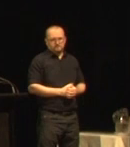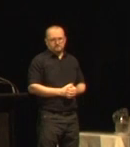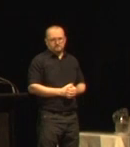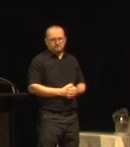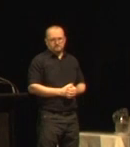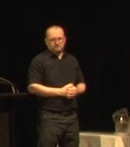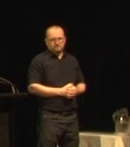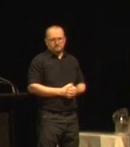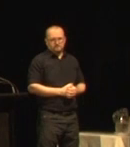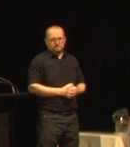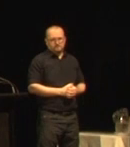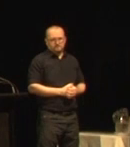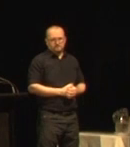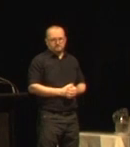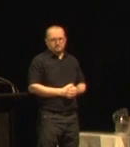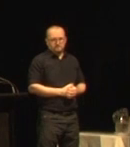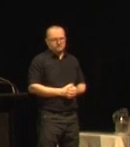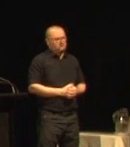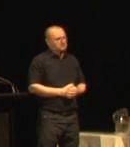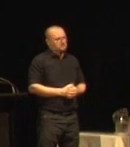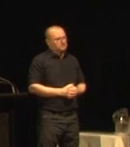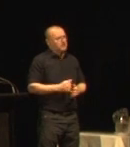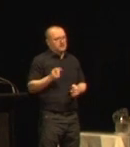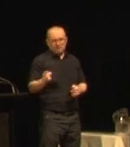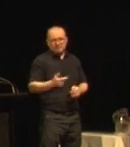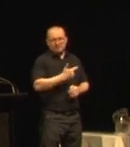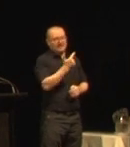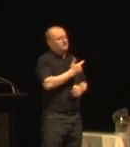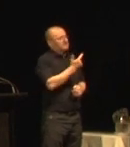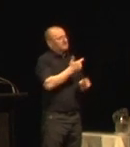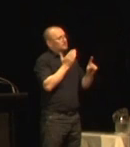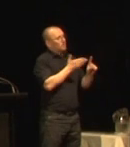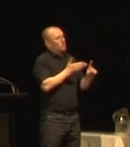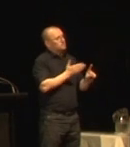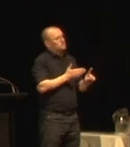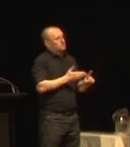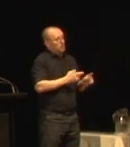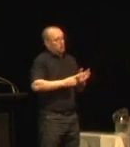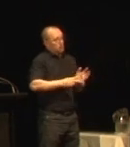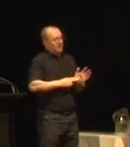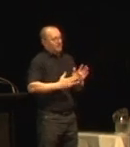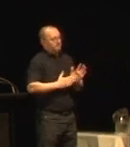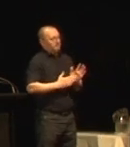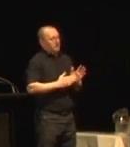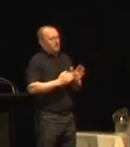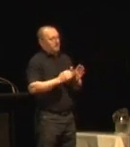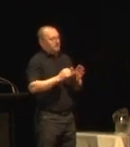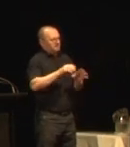Goals, adopted by a consensus of the UN's member states, 17 global